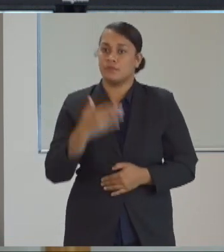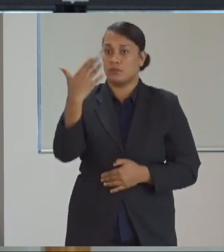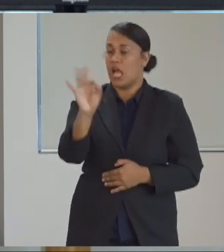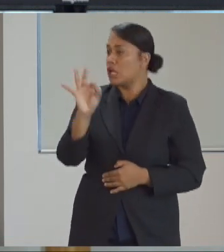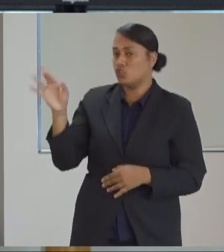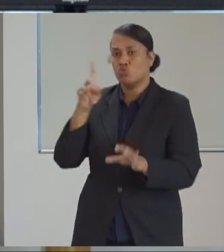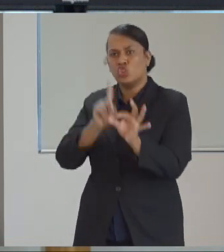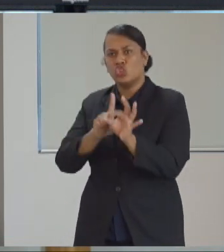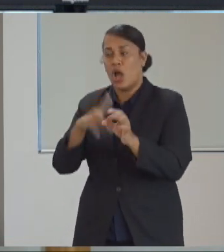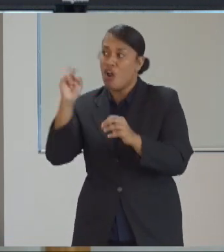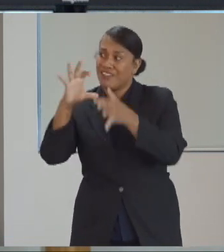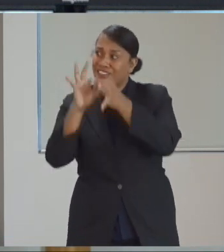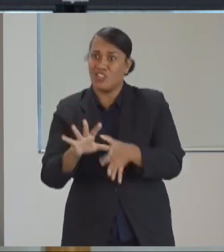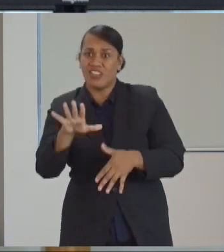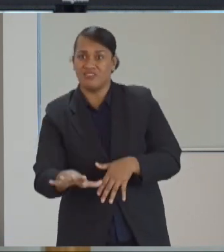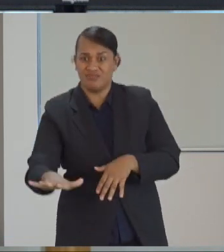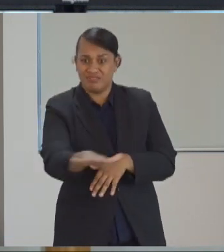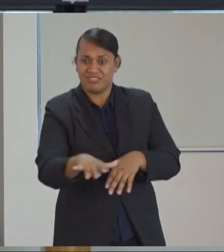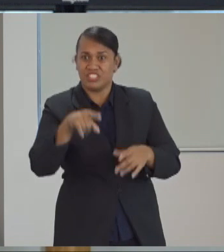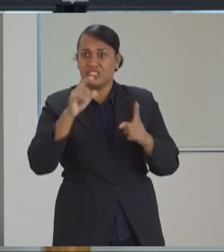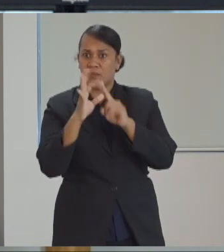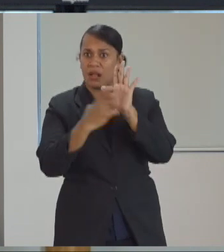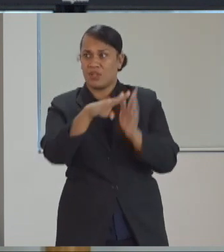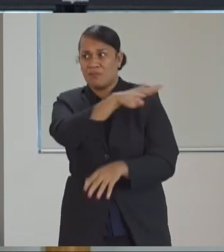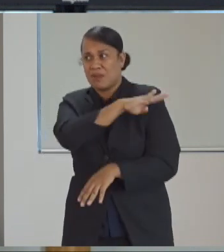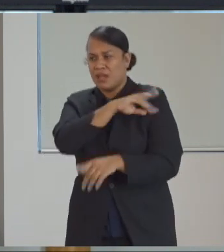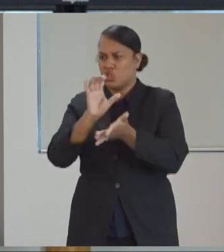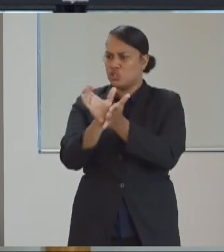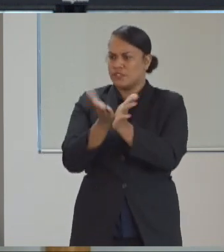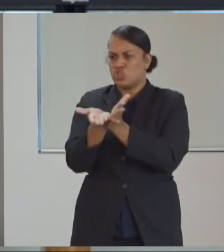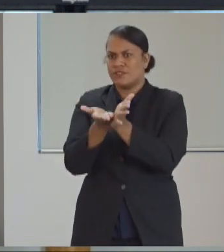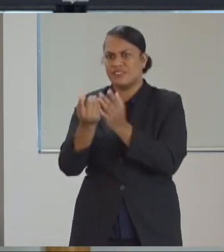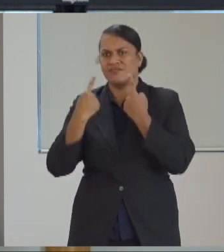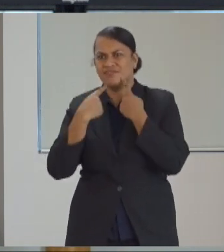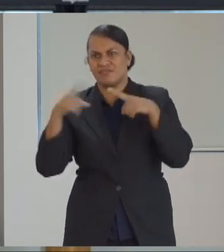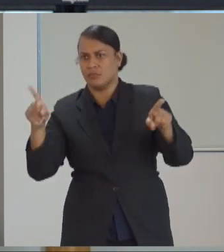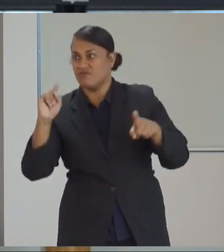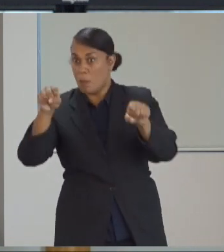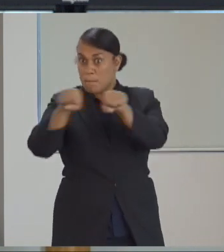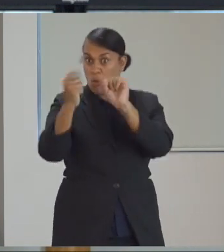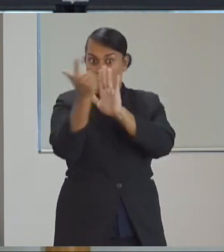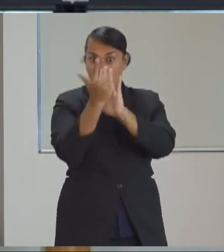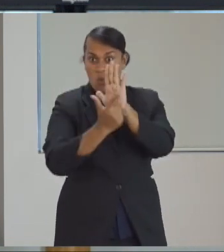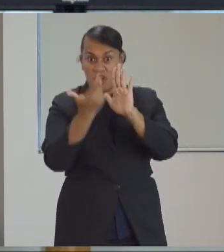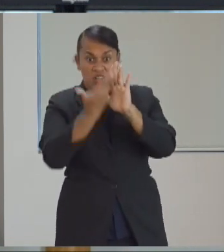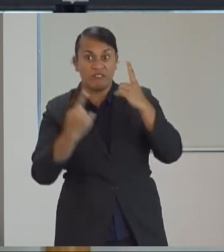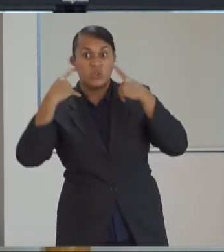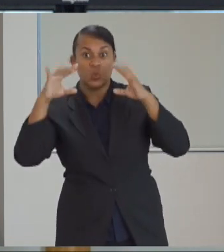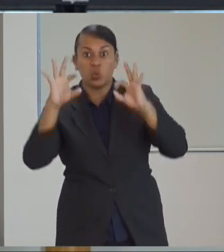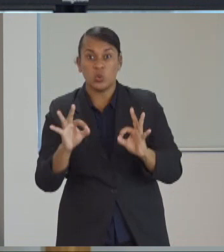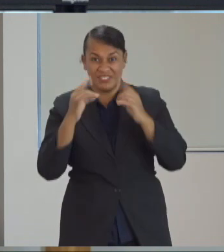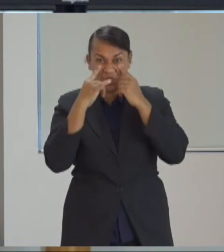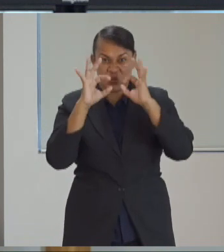made reference to how civil servants should face the consequences of breaching the directives on the restrictions on movement and the